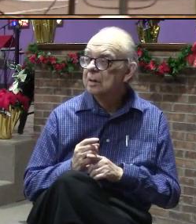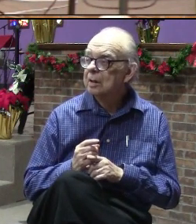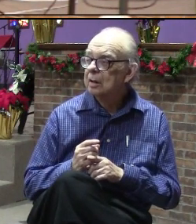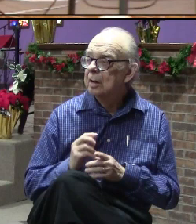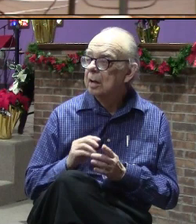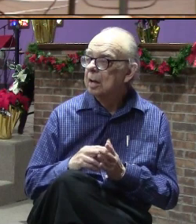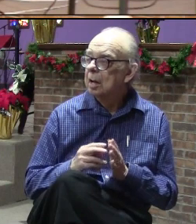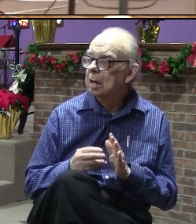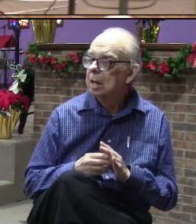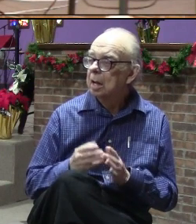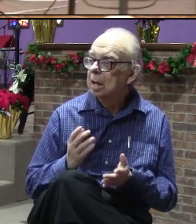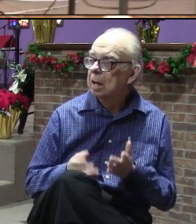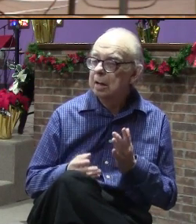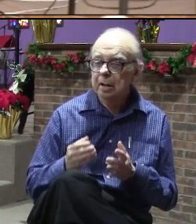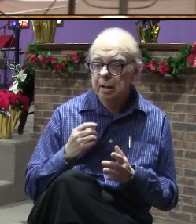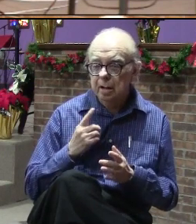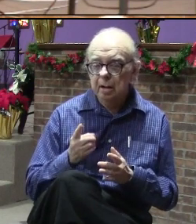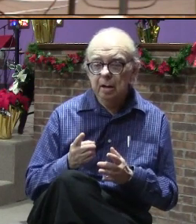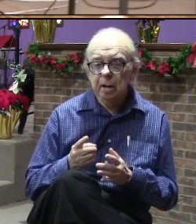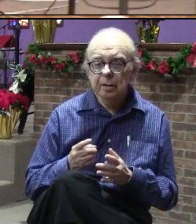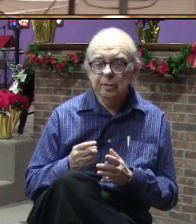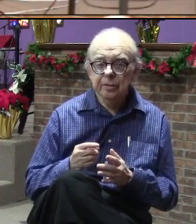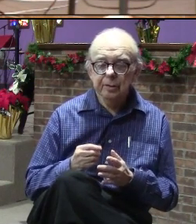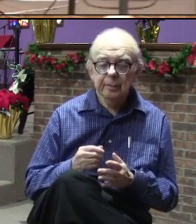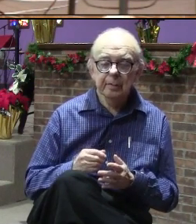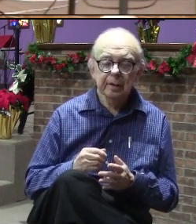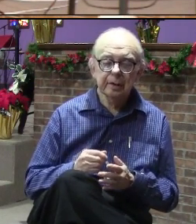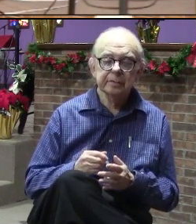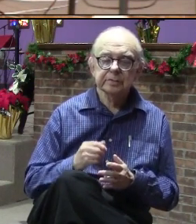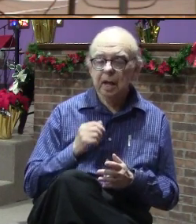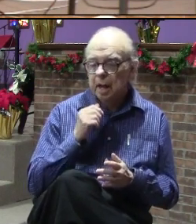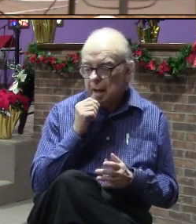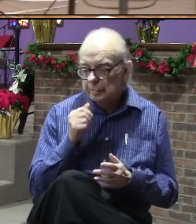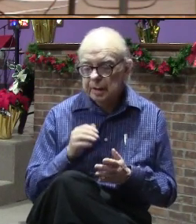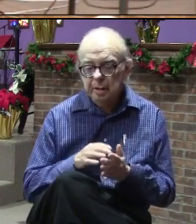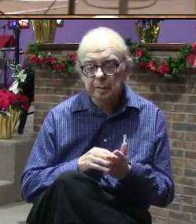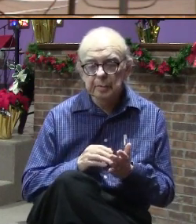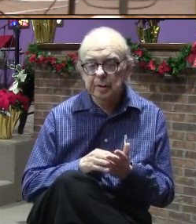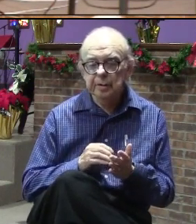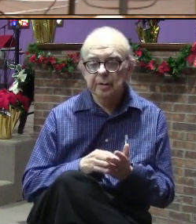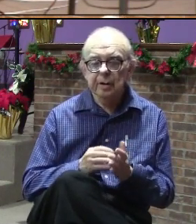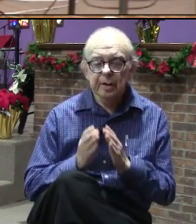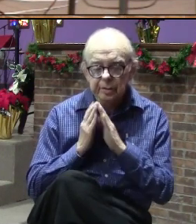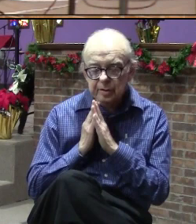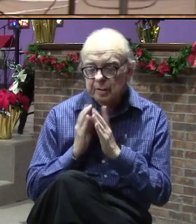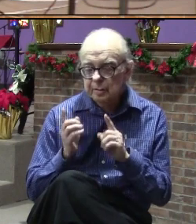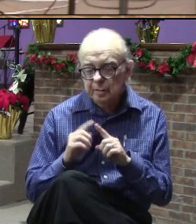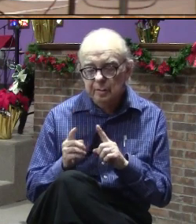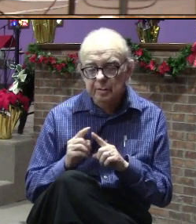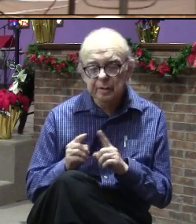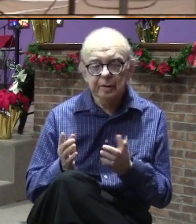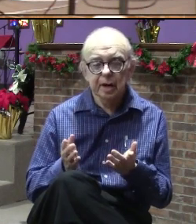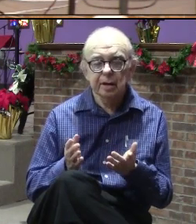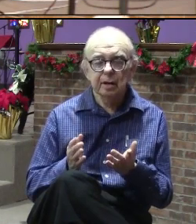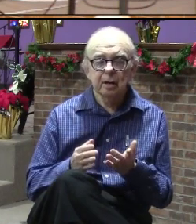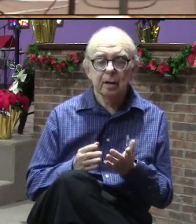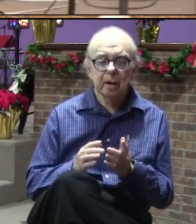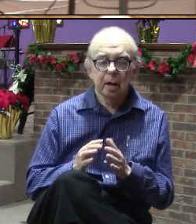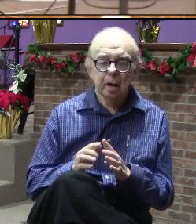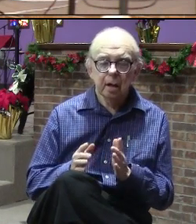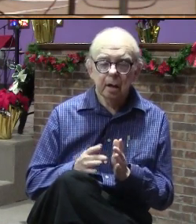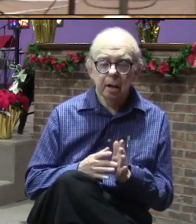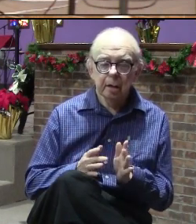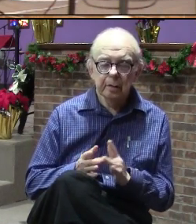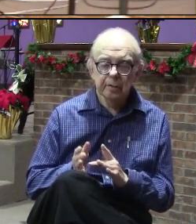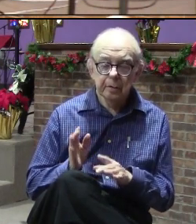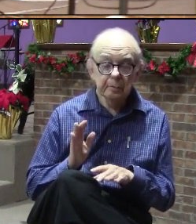I mean, you may really like your peanut butter sandwich or your fried bologna or whatever, you know, good sandwiches, but Jesus is better